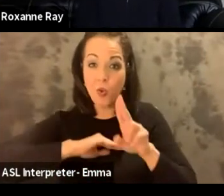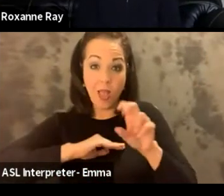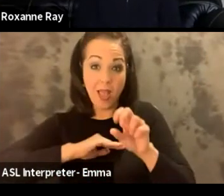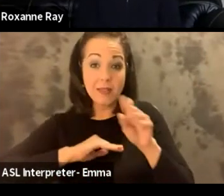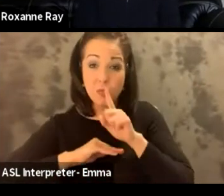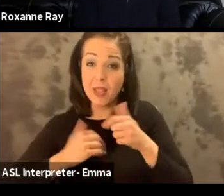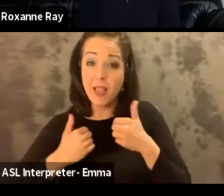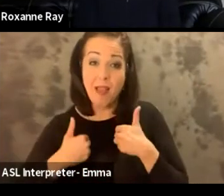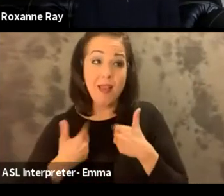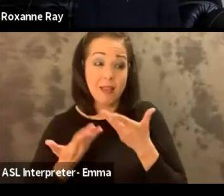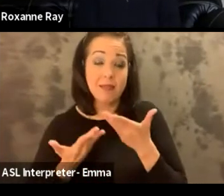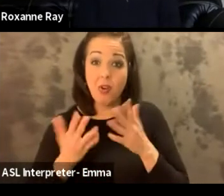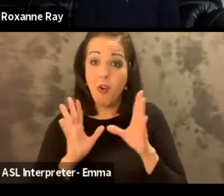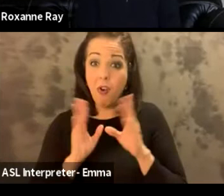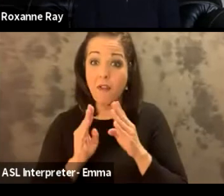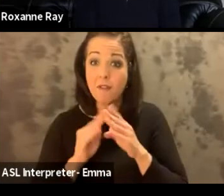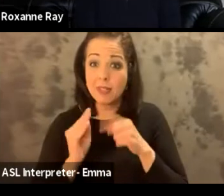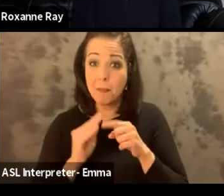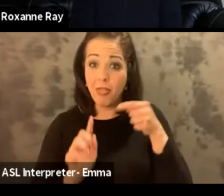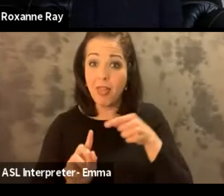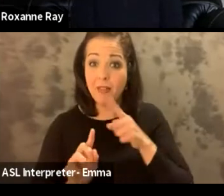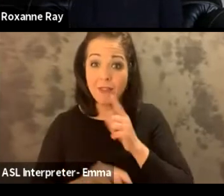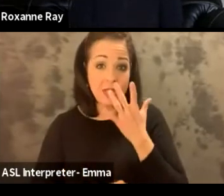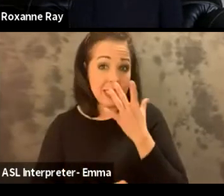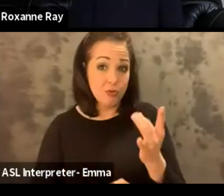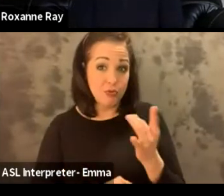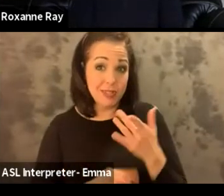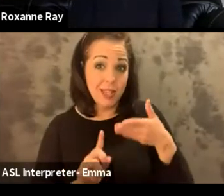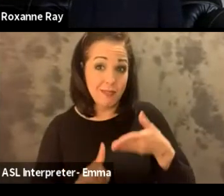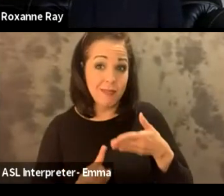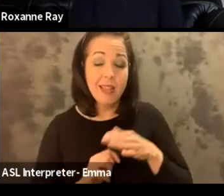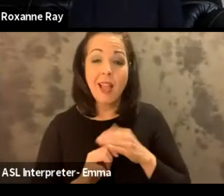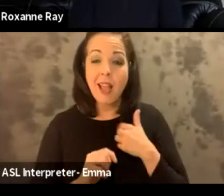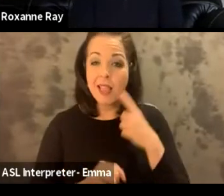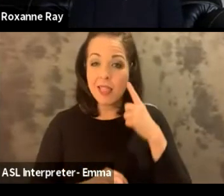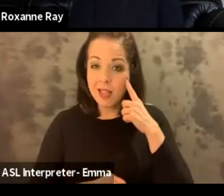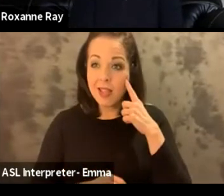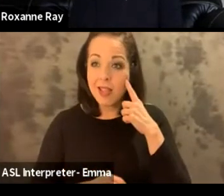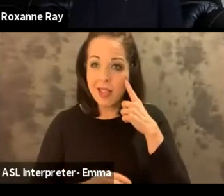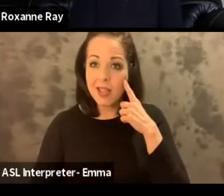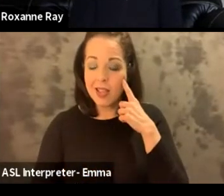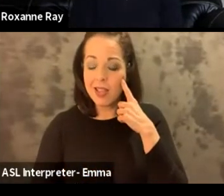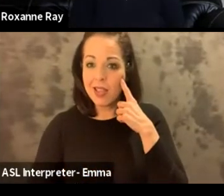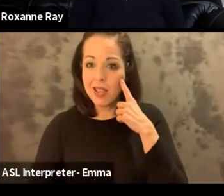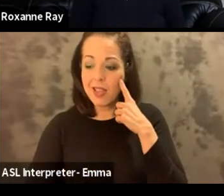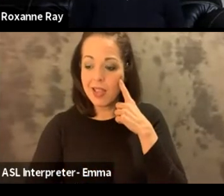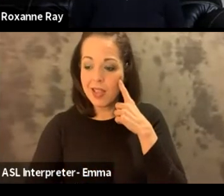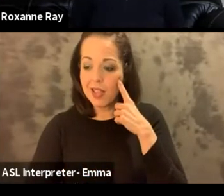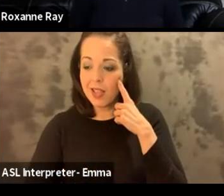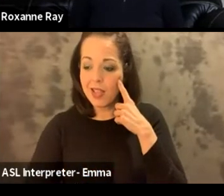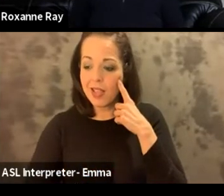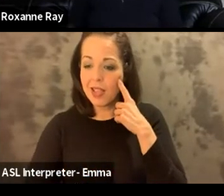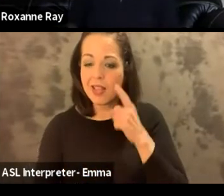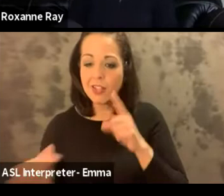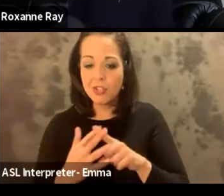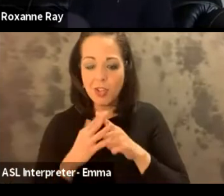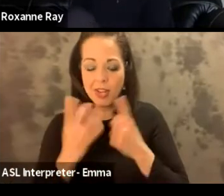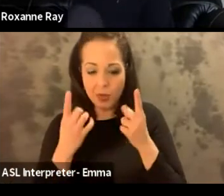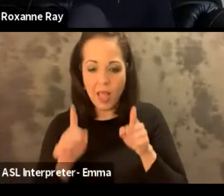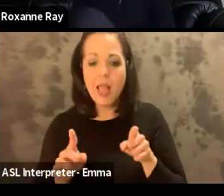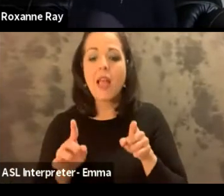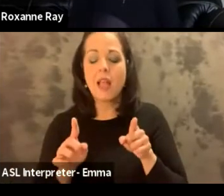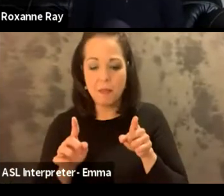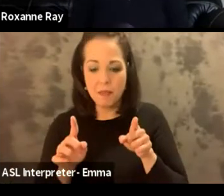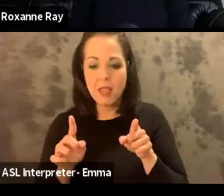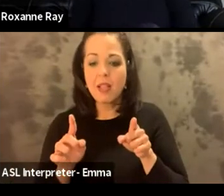very interesting, and I think that it's beginning to happen that what